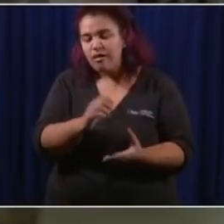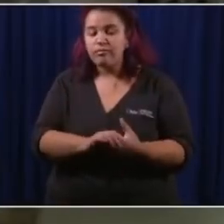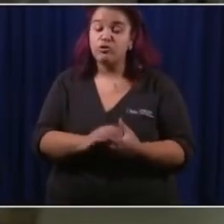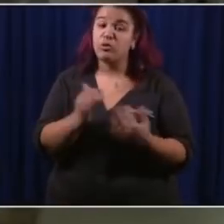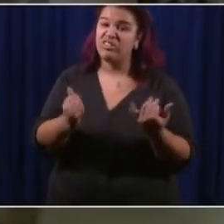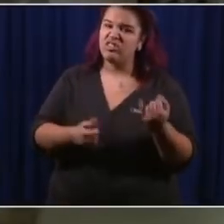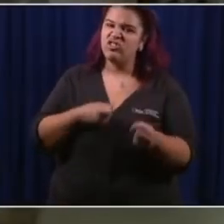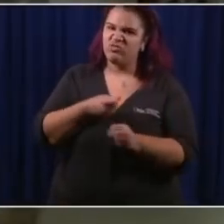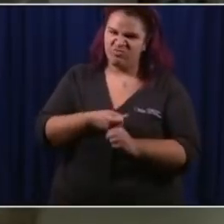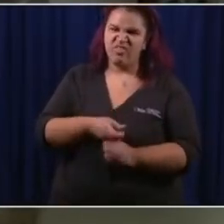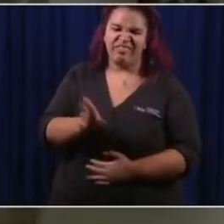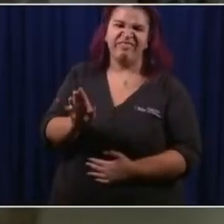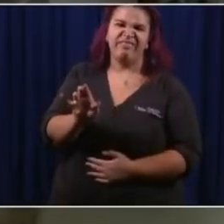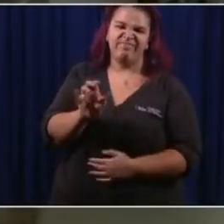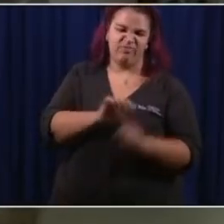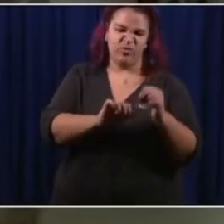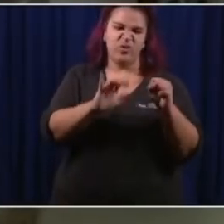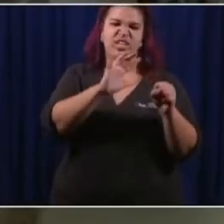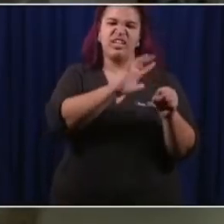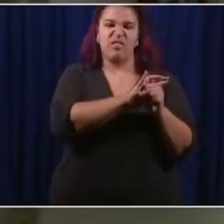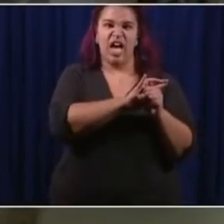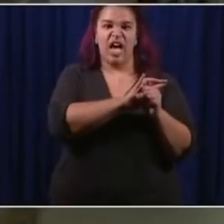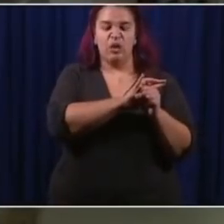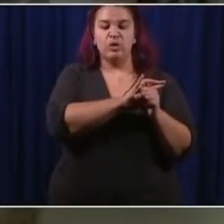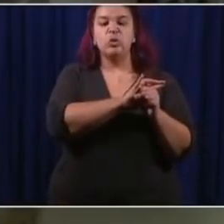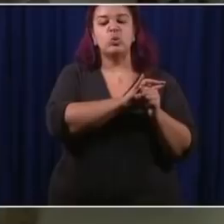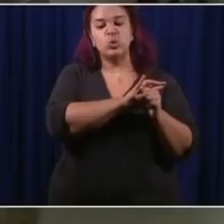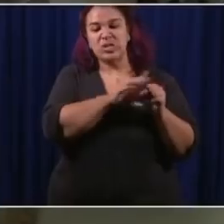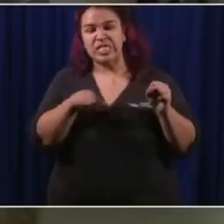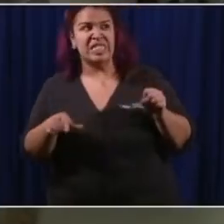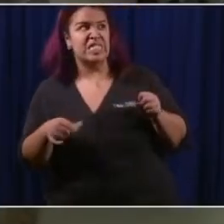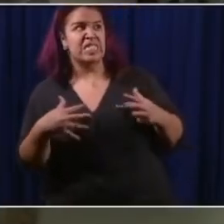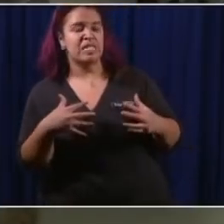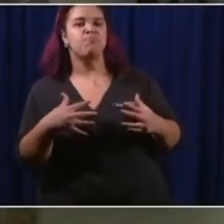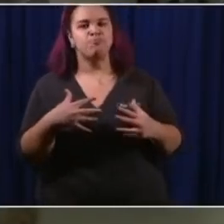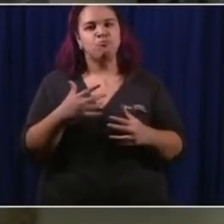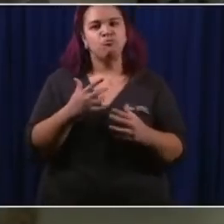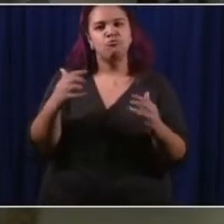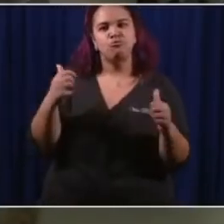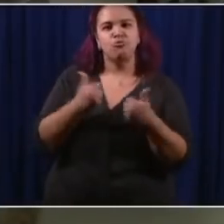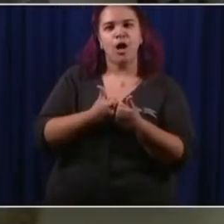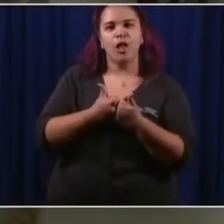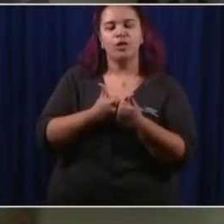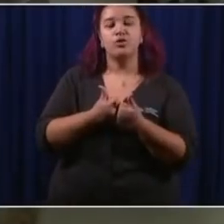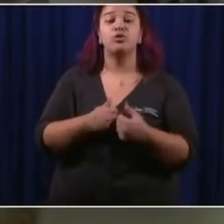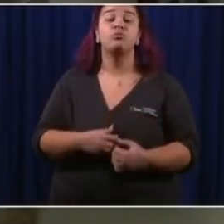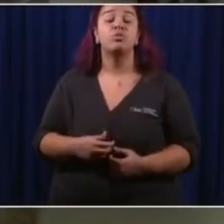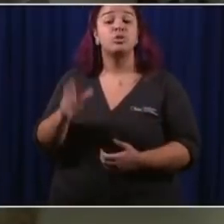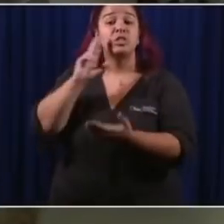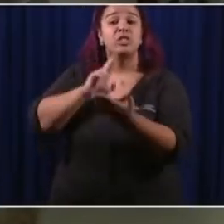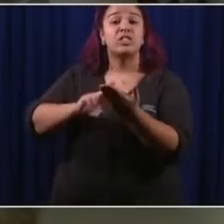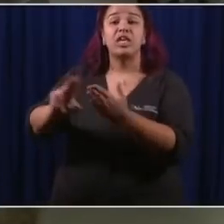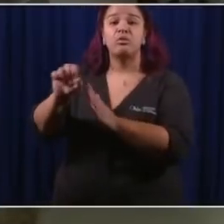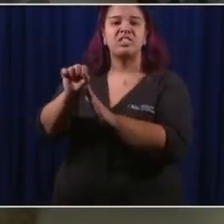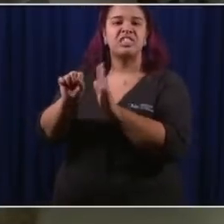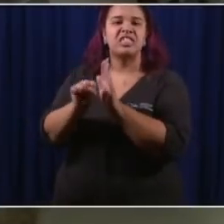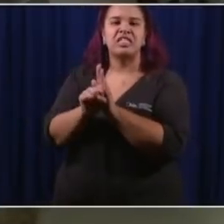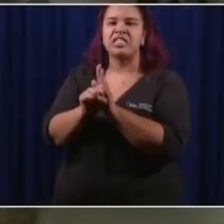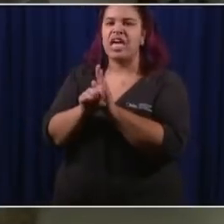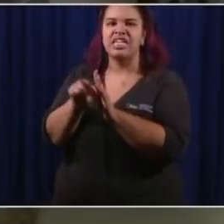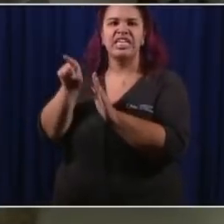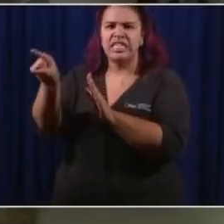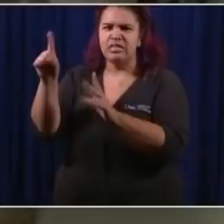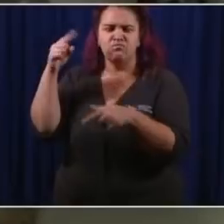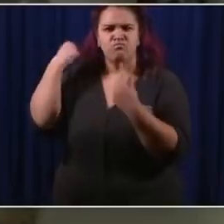year. And so, I'm going to rely on what the Secretary of State, he's all over this. But if we see